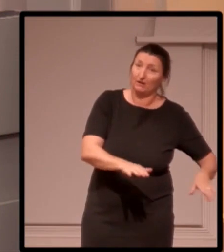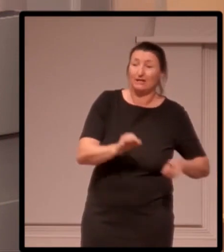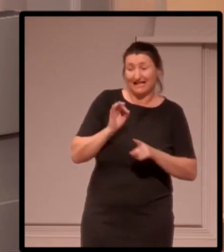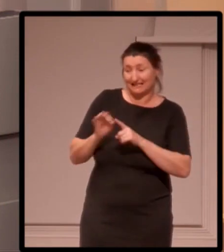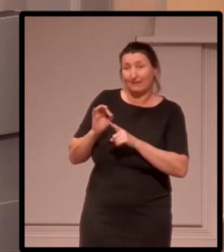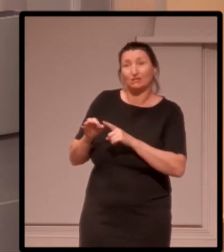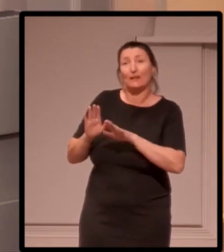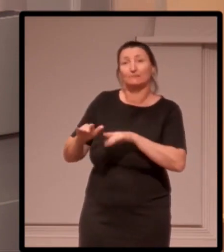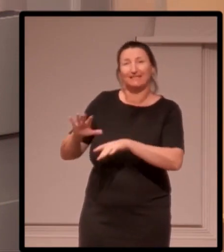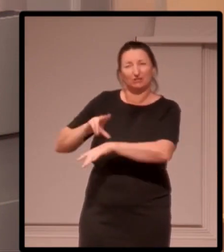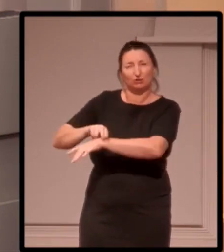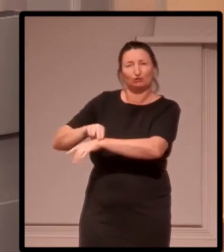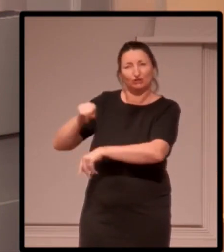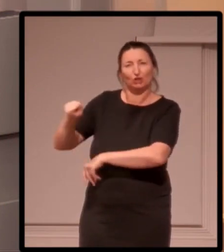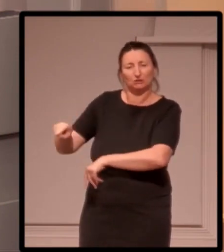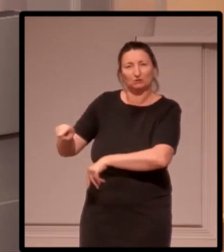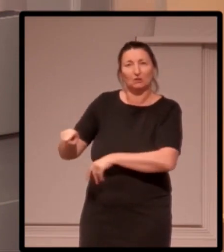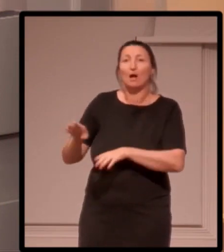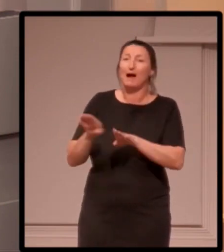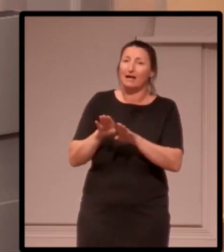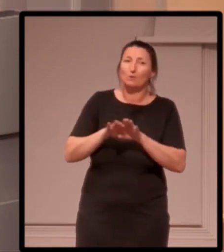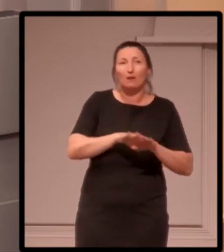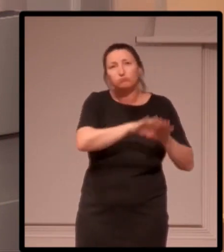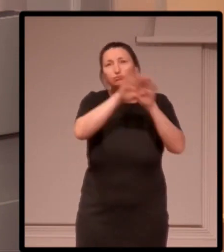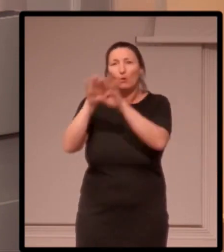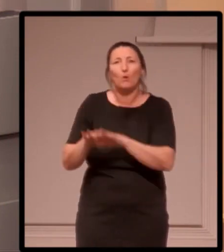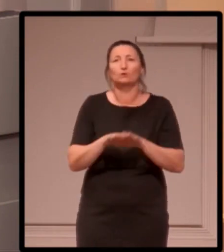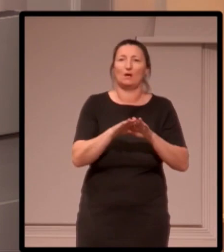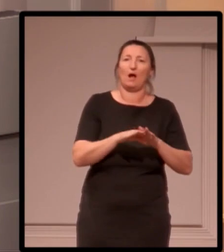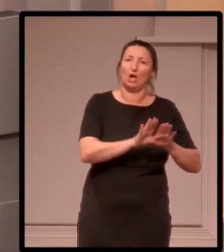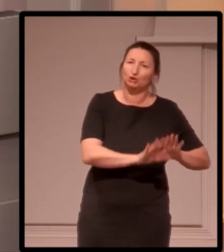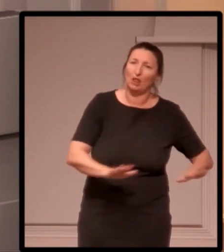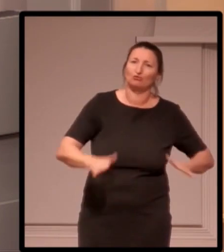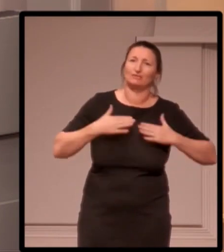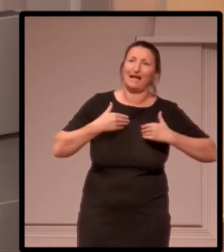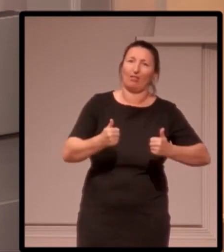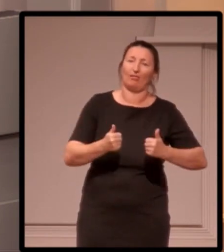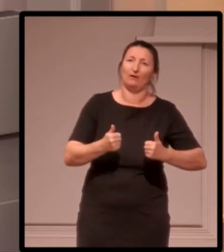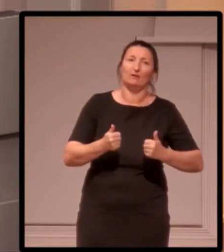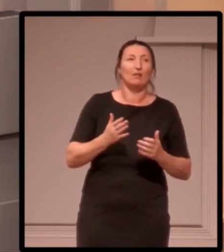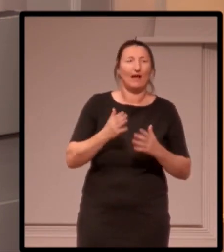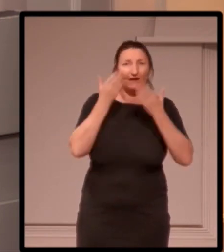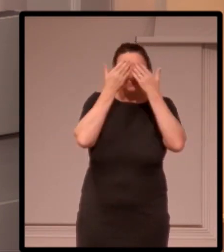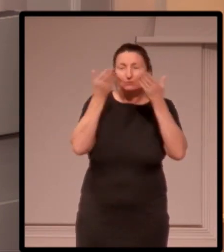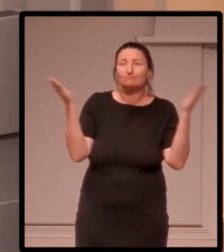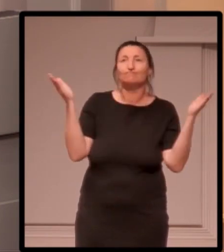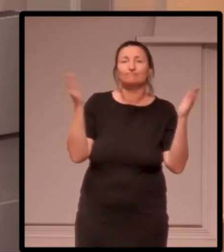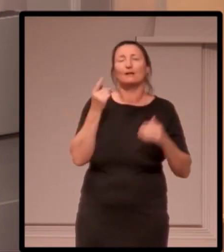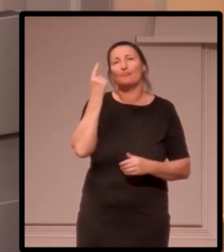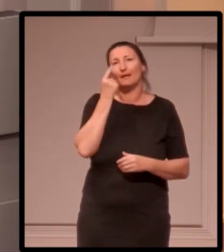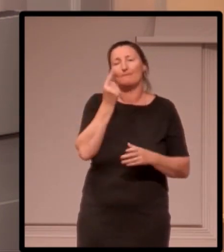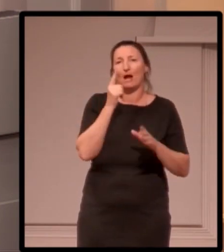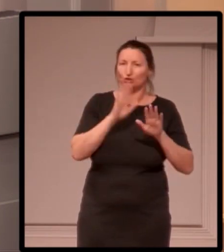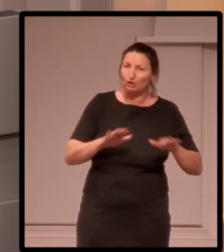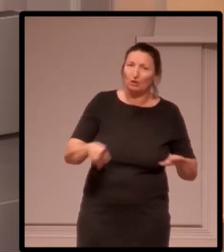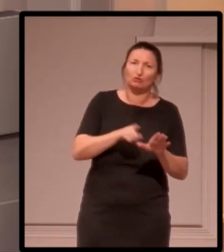specialist paediatricians and the work that they do, but it is the broader child health, which is why it's so important then to really think about actually where children and young